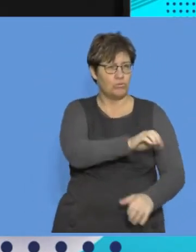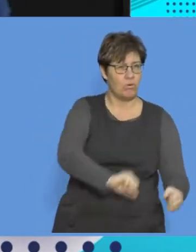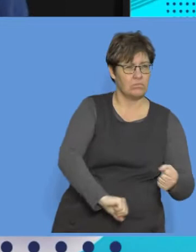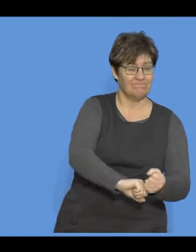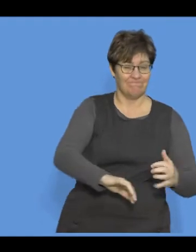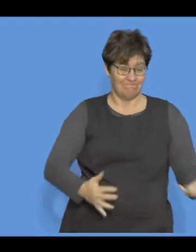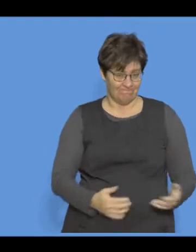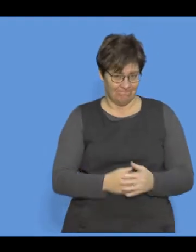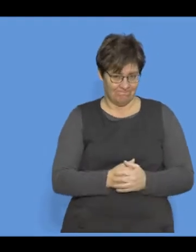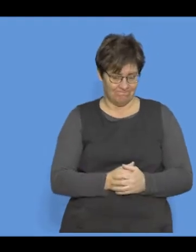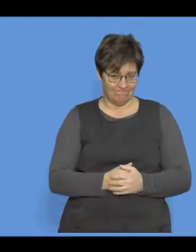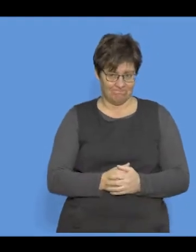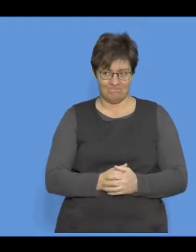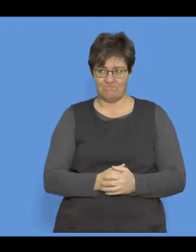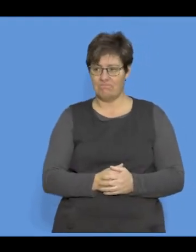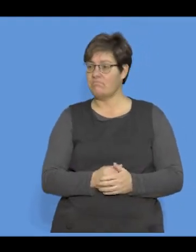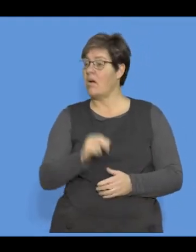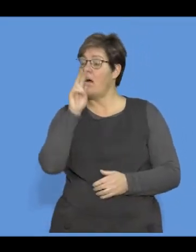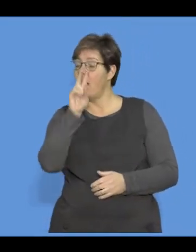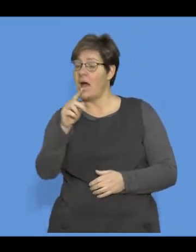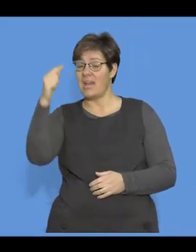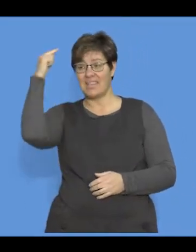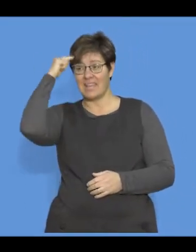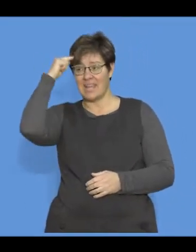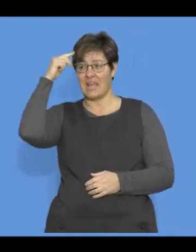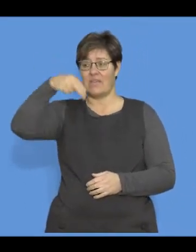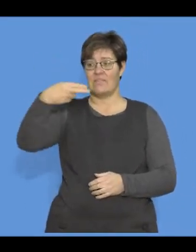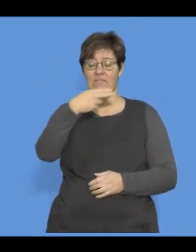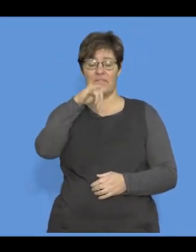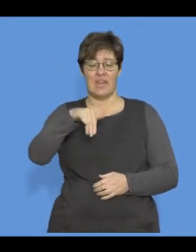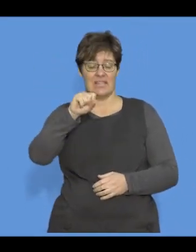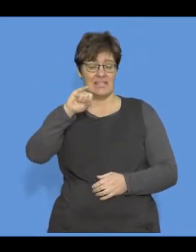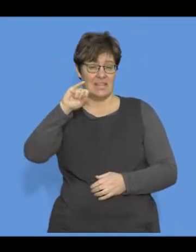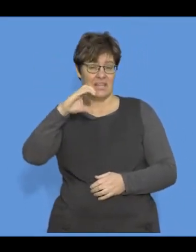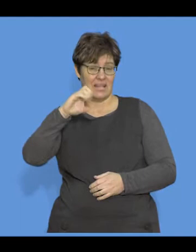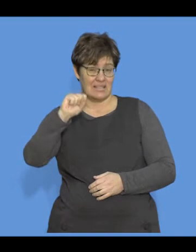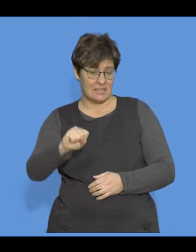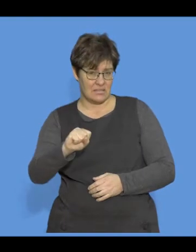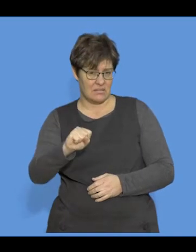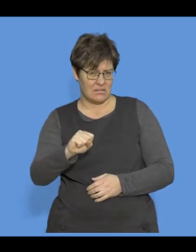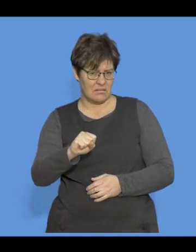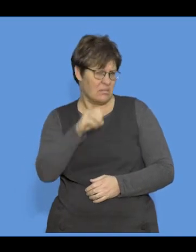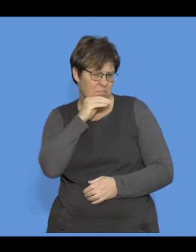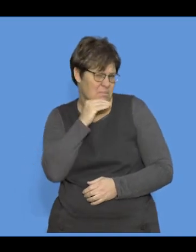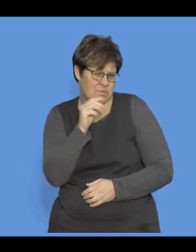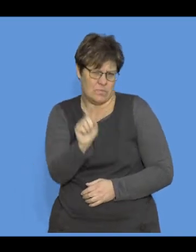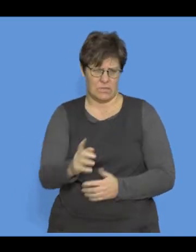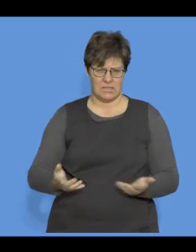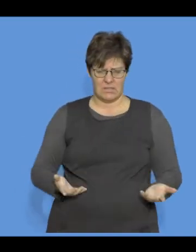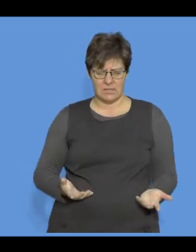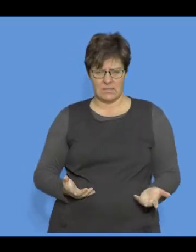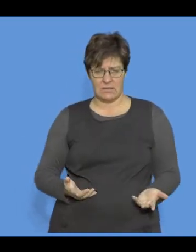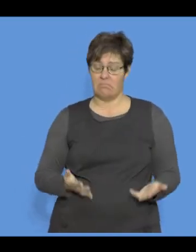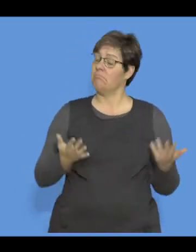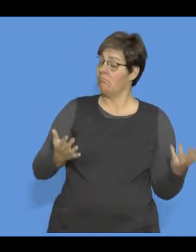Physics. So when we talk about thinking physics, what do we really mean? The